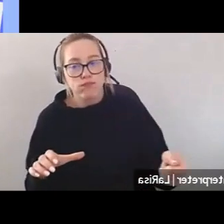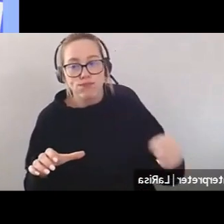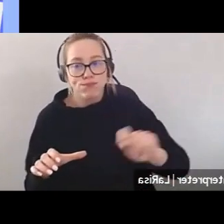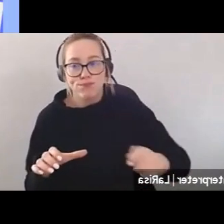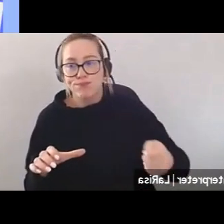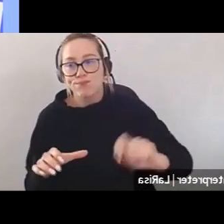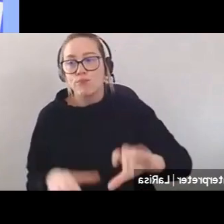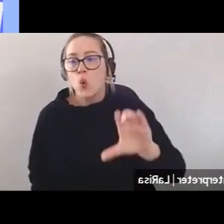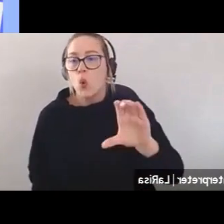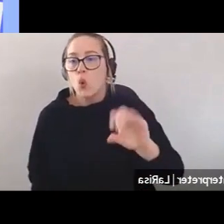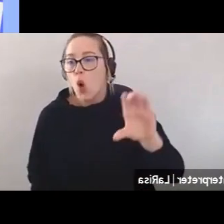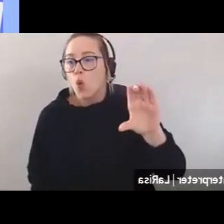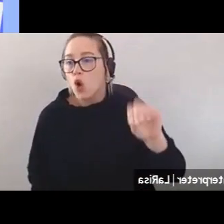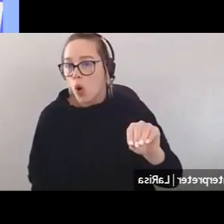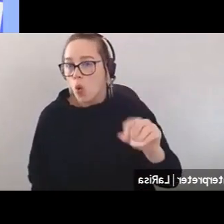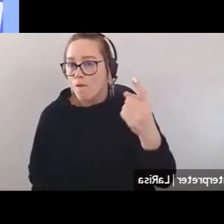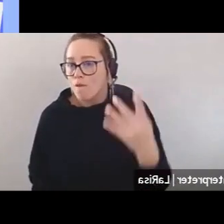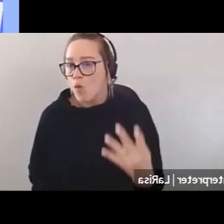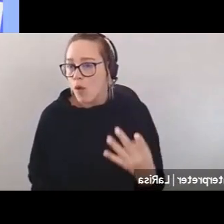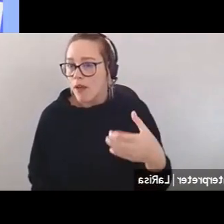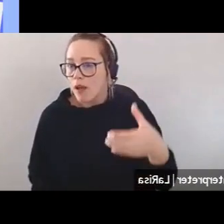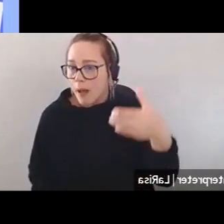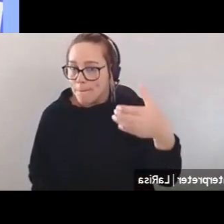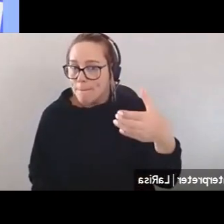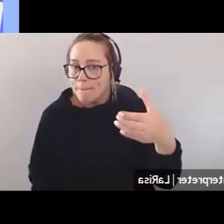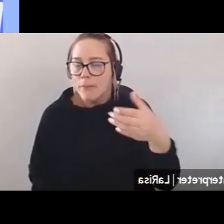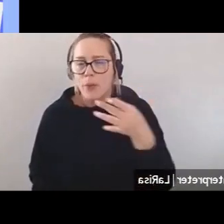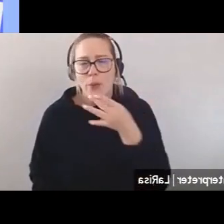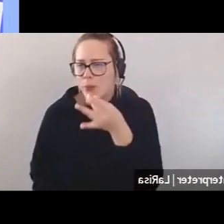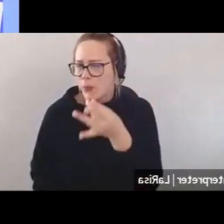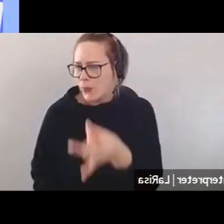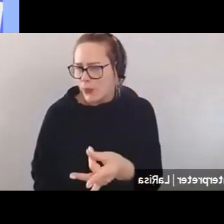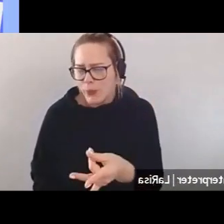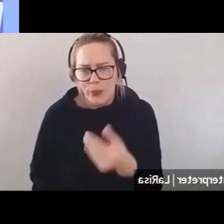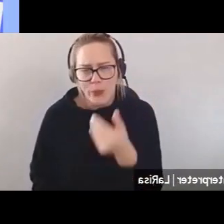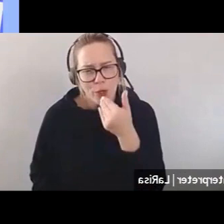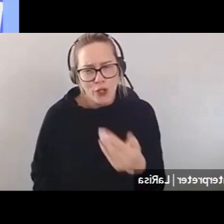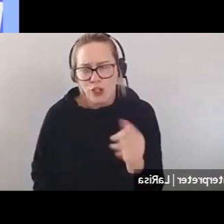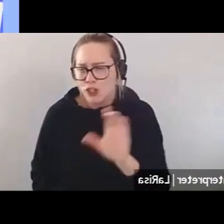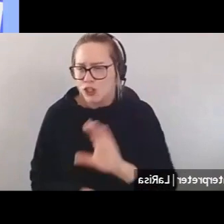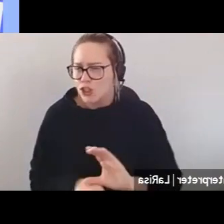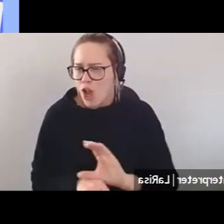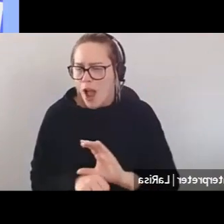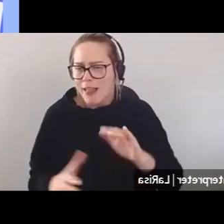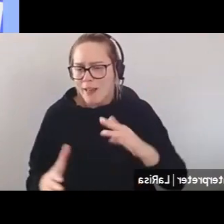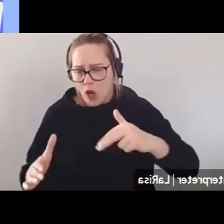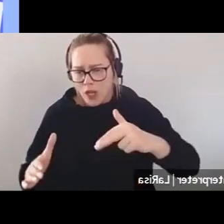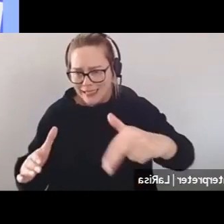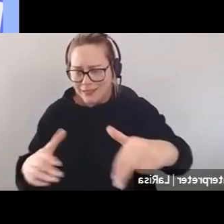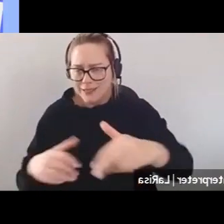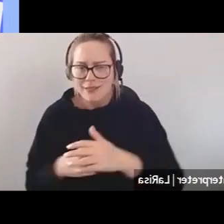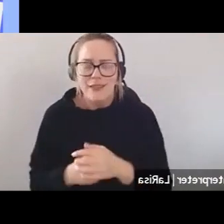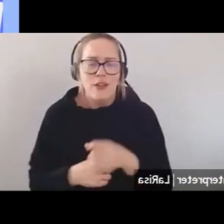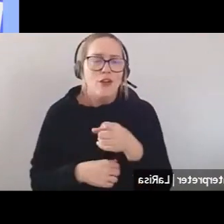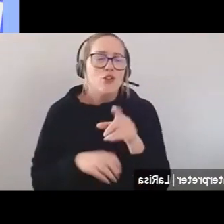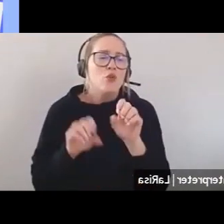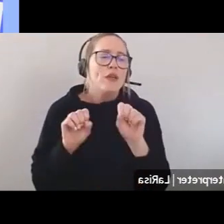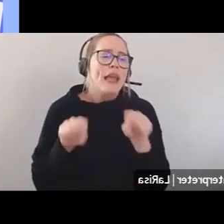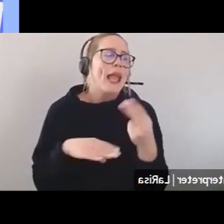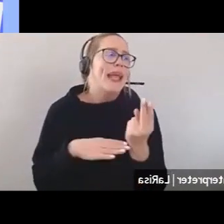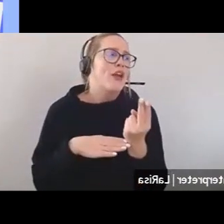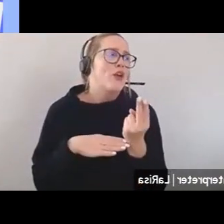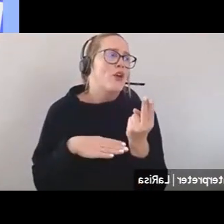about 1/4 cup of cocoa and delicious chocolate frosting.